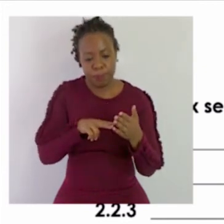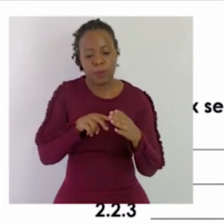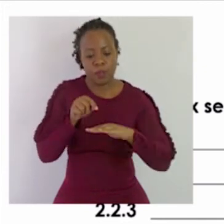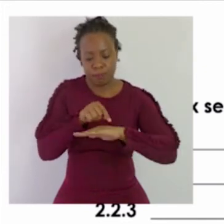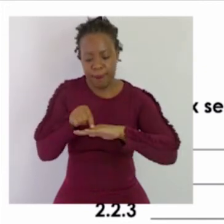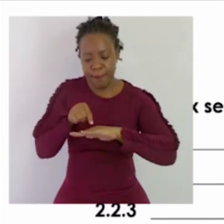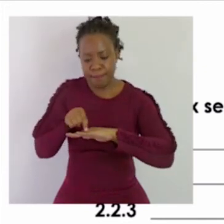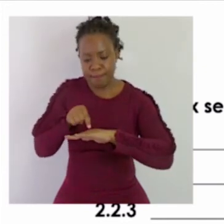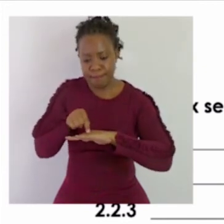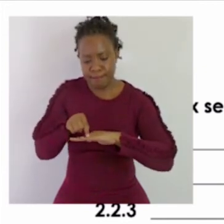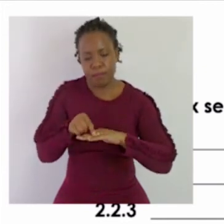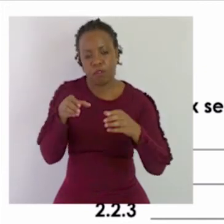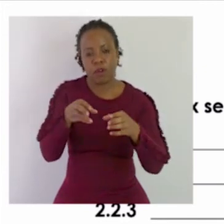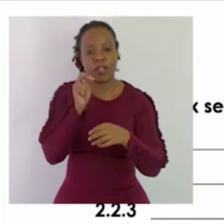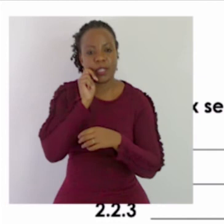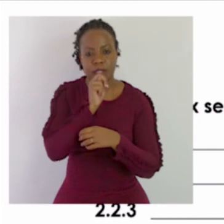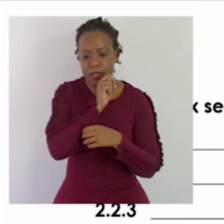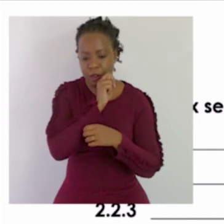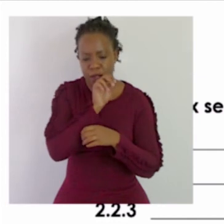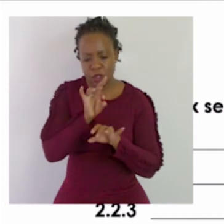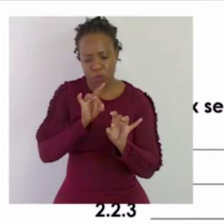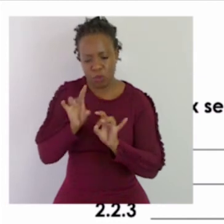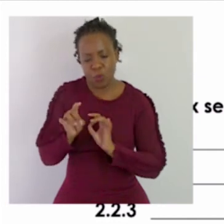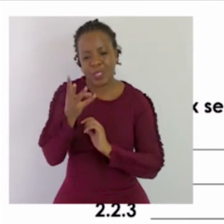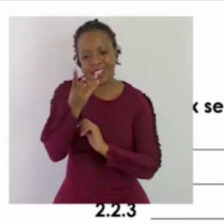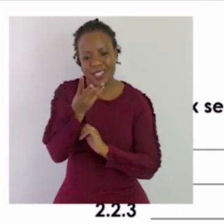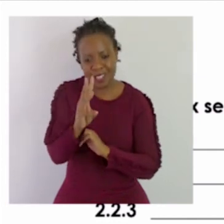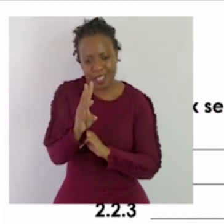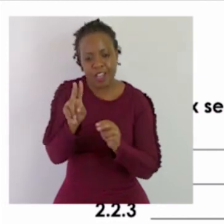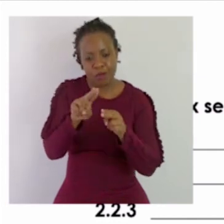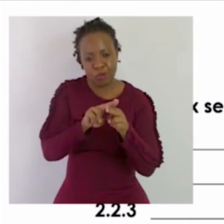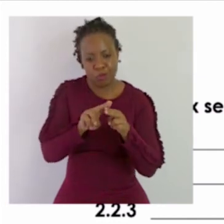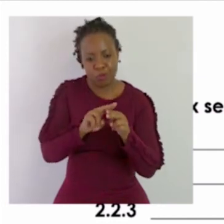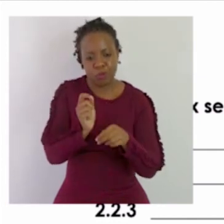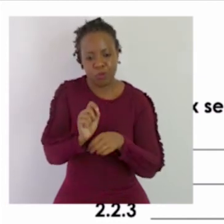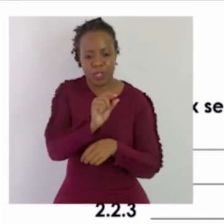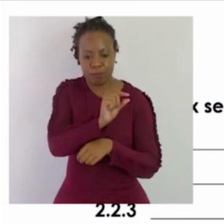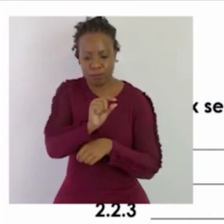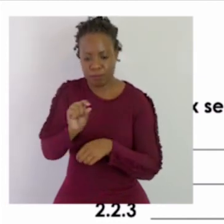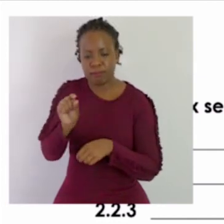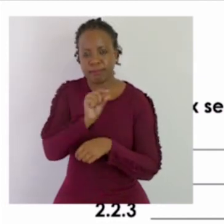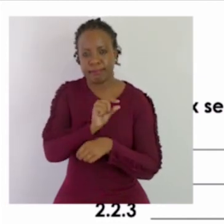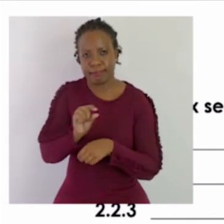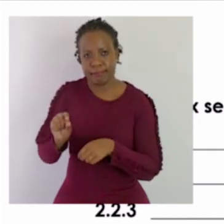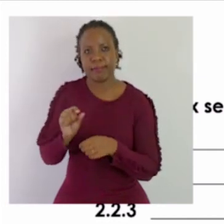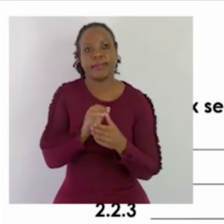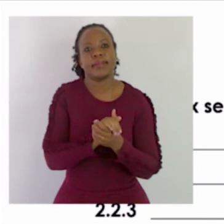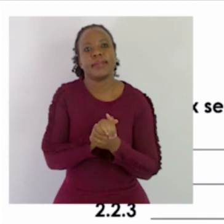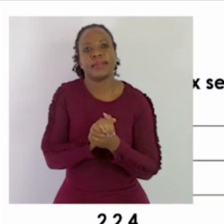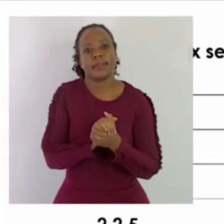pick 6 of them and write sentences. Okay. The next activity